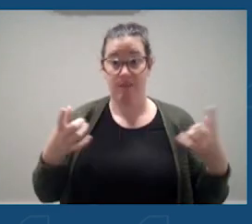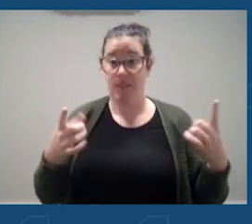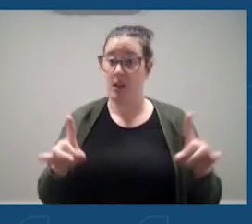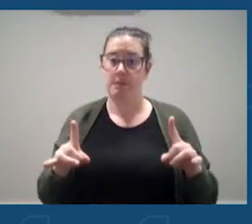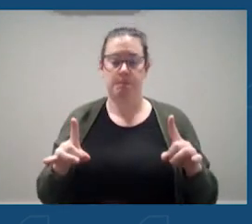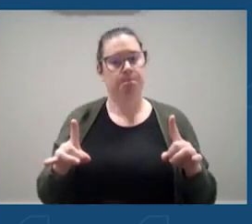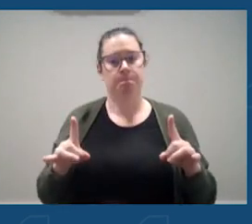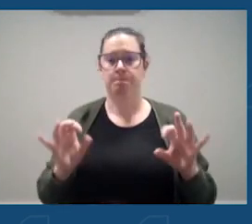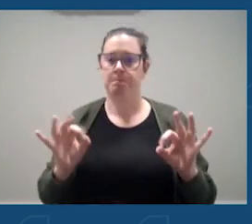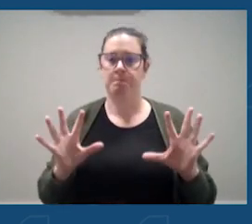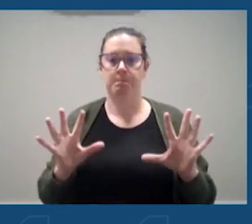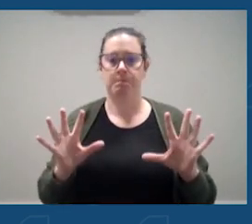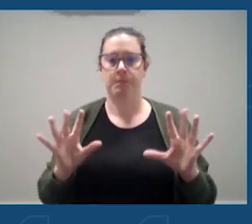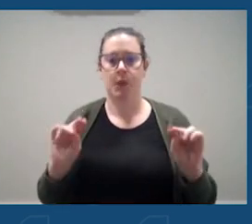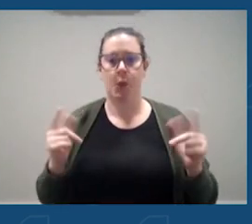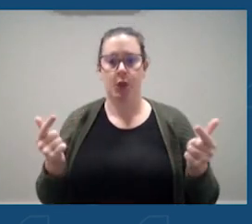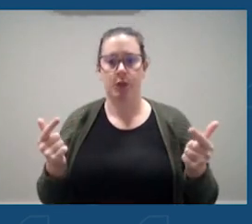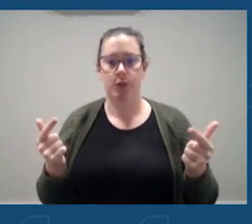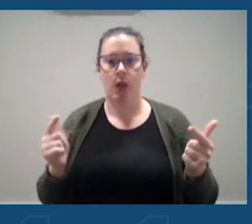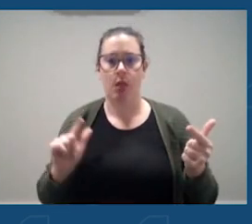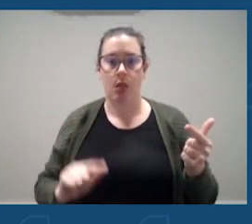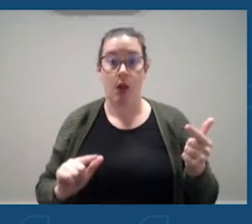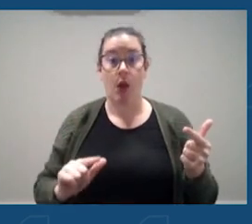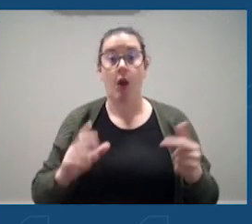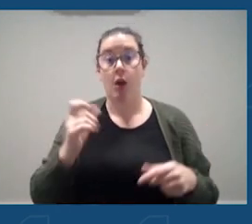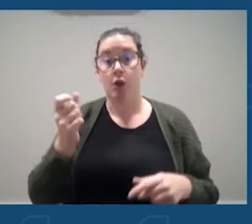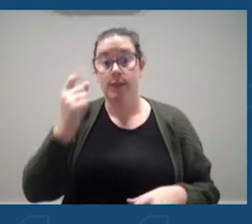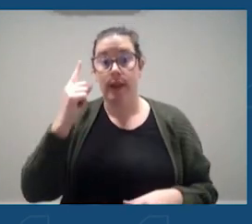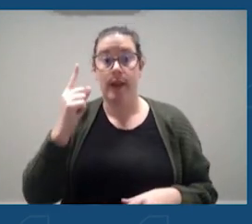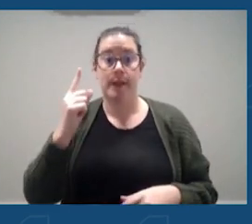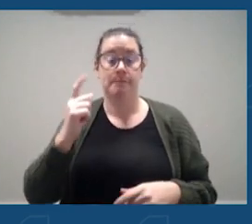time, fascism's on the rise,